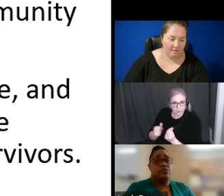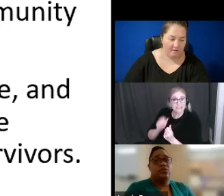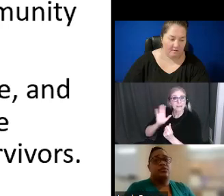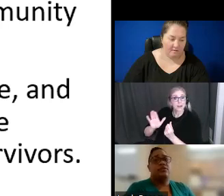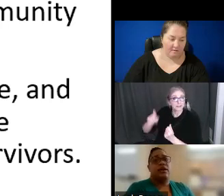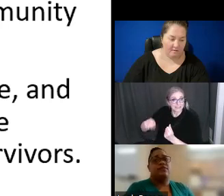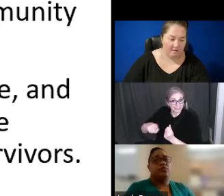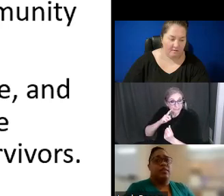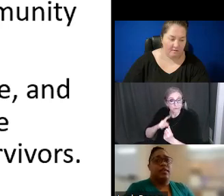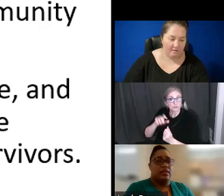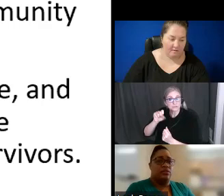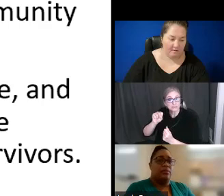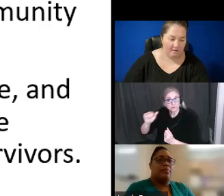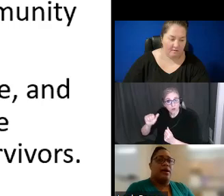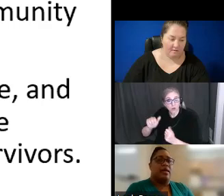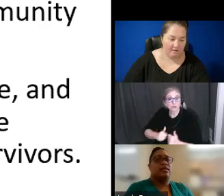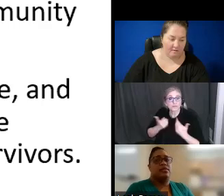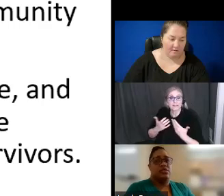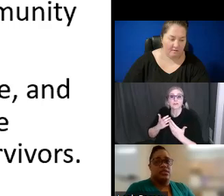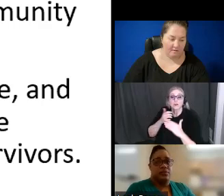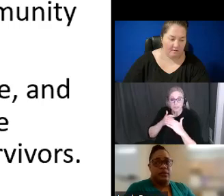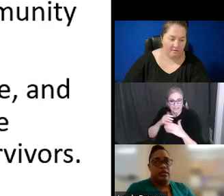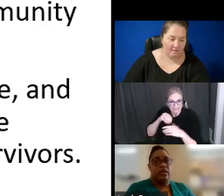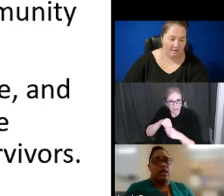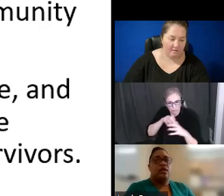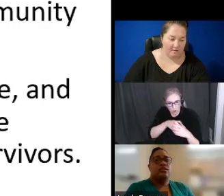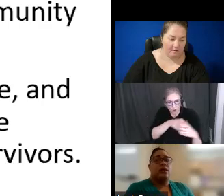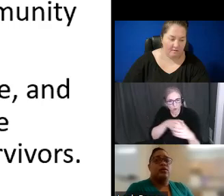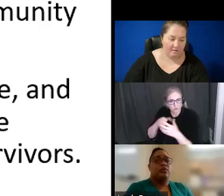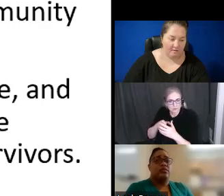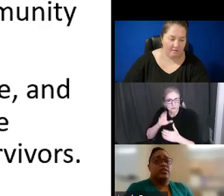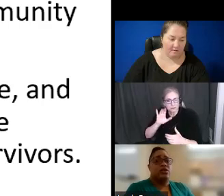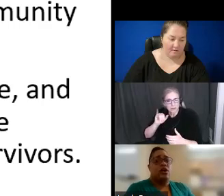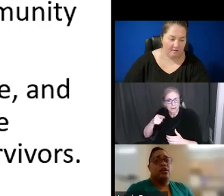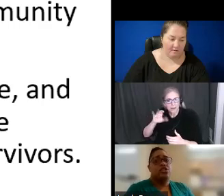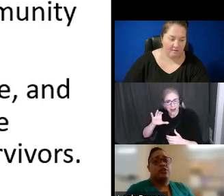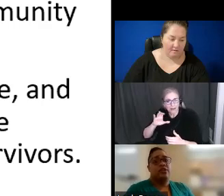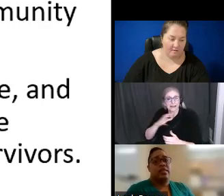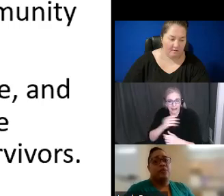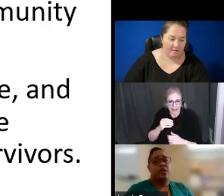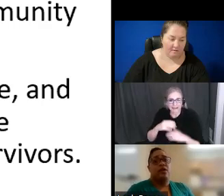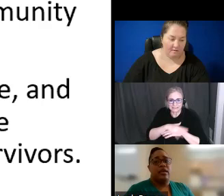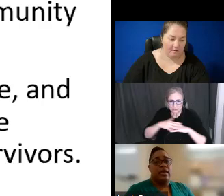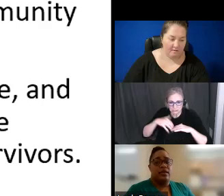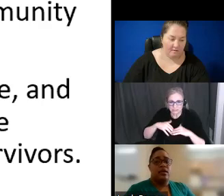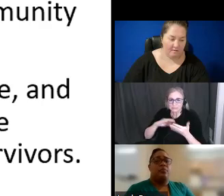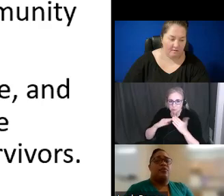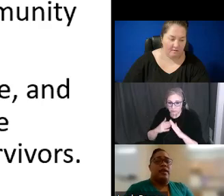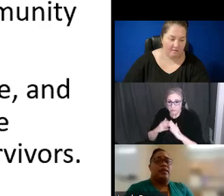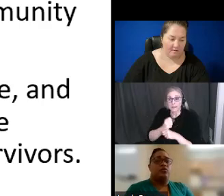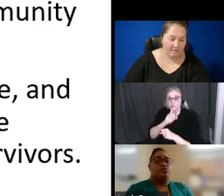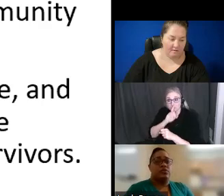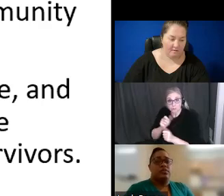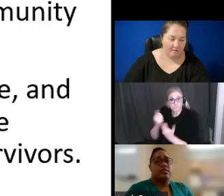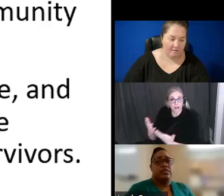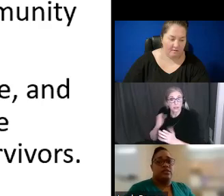of sexual assault survivors within the BIPOC and Indigenous communities. Some of those needs are ensuring that we are, again,